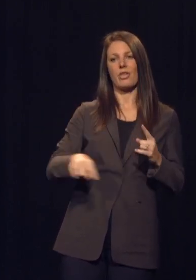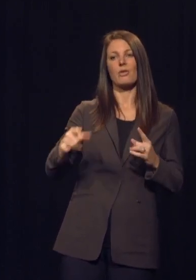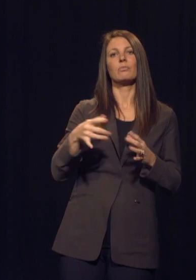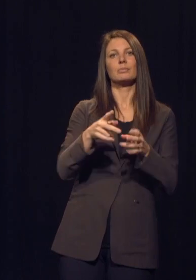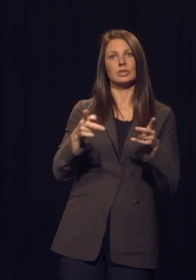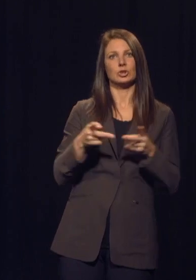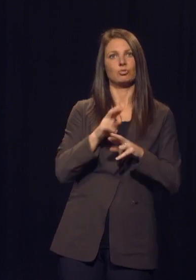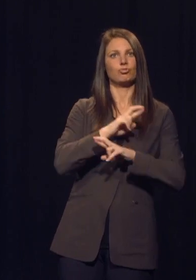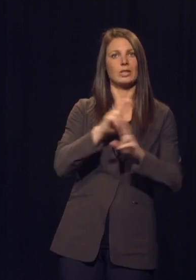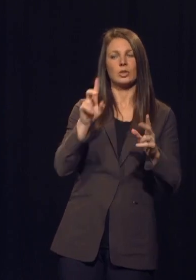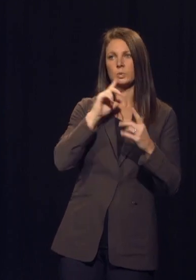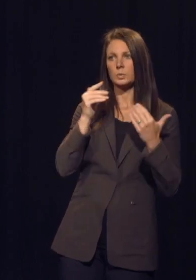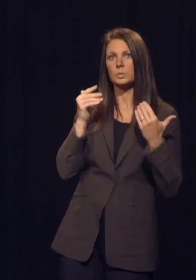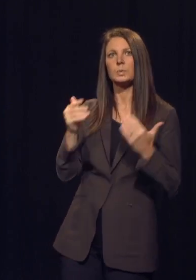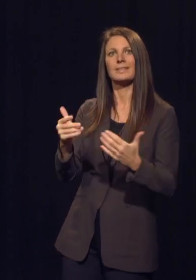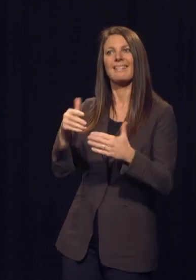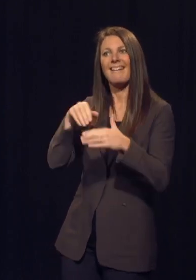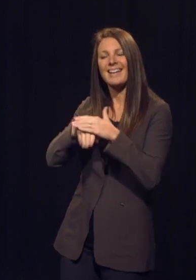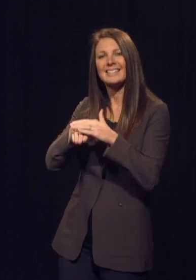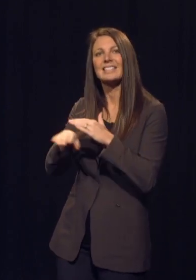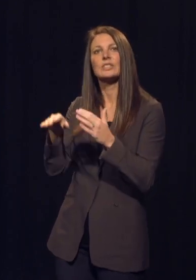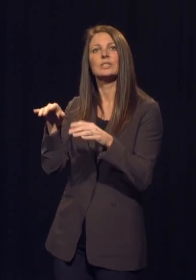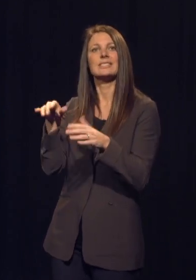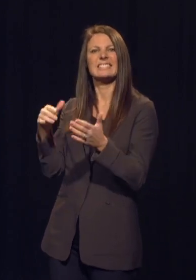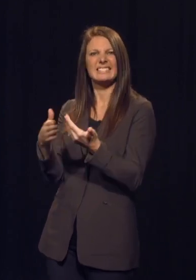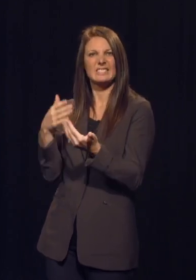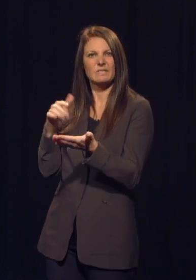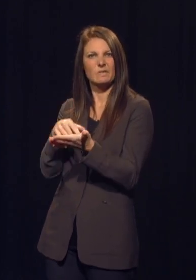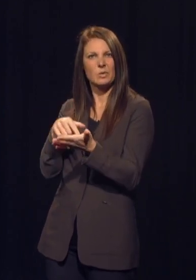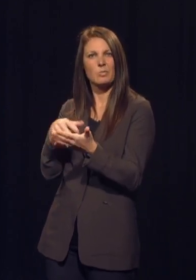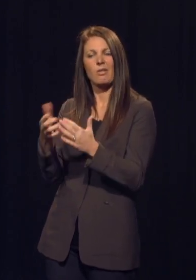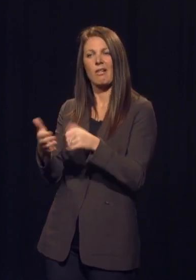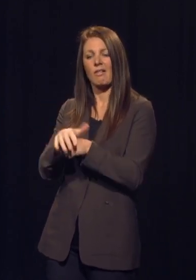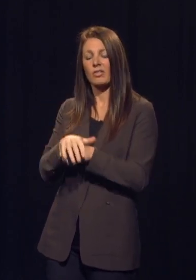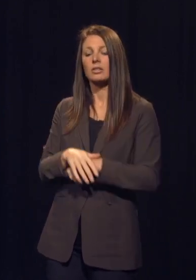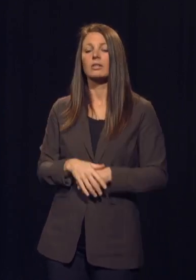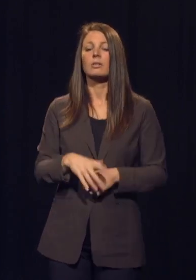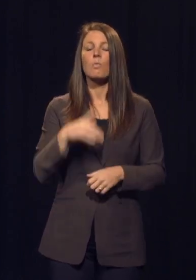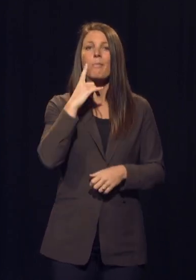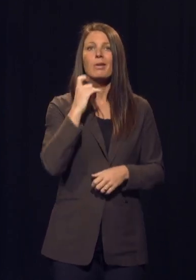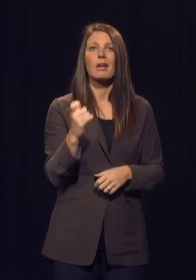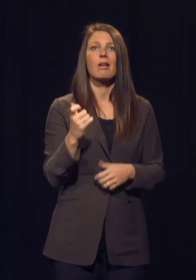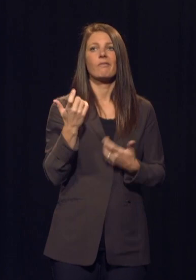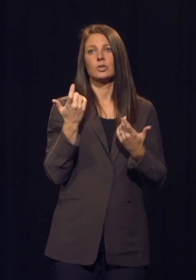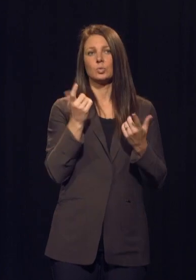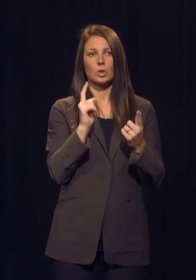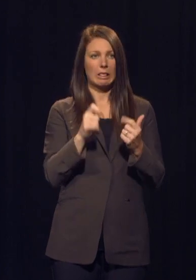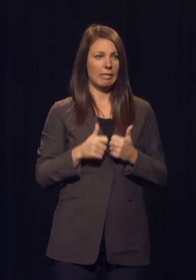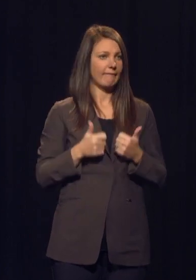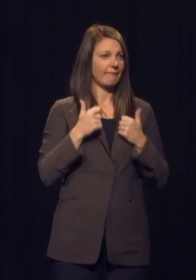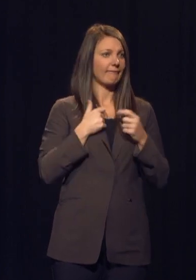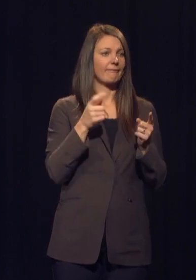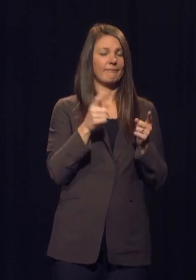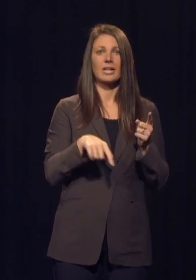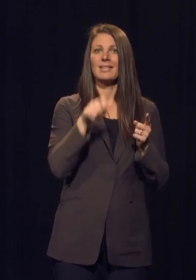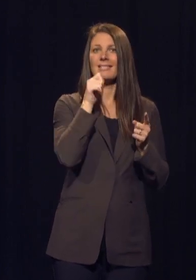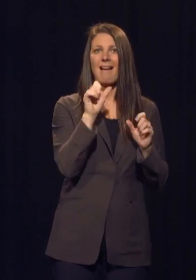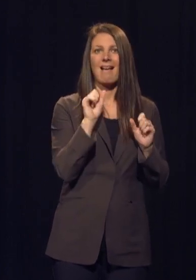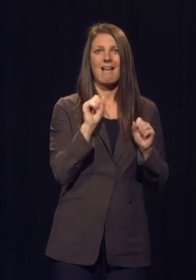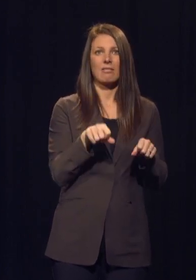assistance and affordable coverage. There have been many consumers that, due to residency statuses, were not eligible for medical